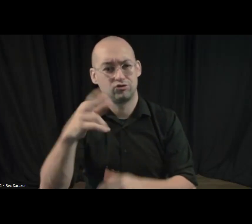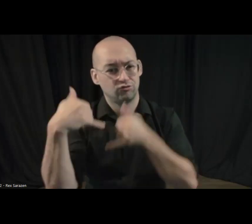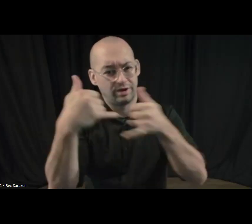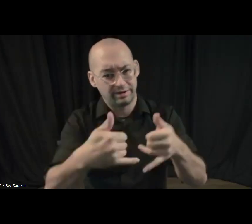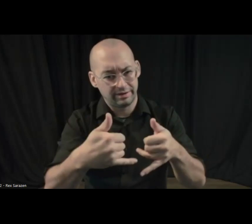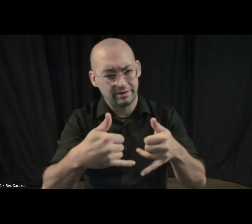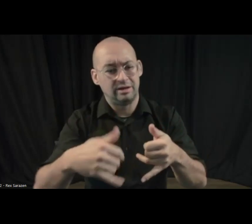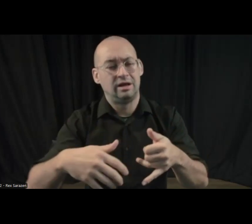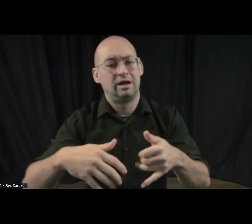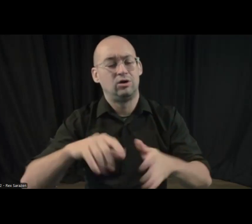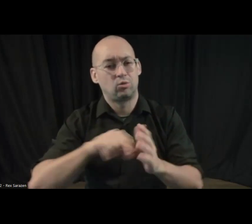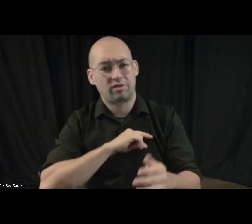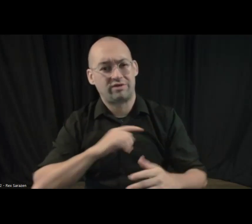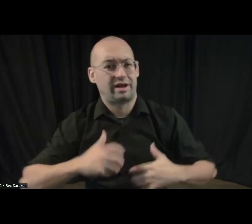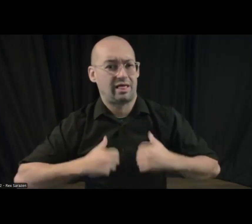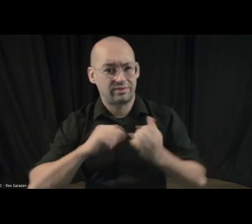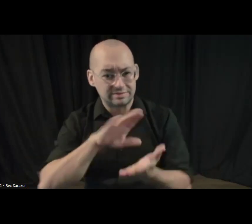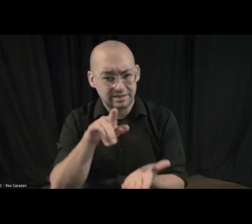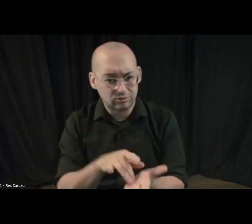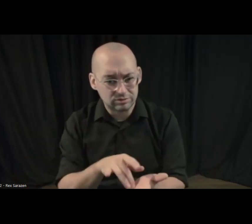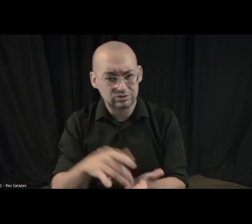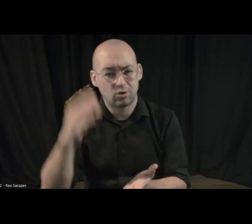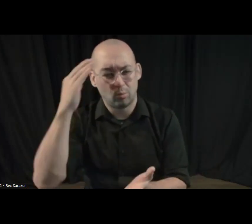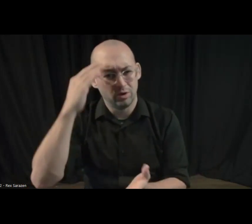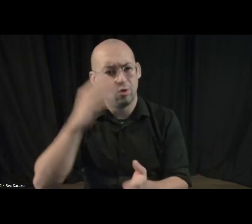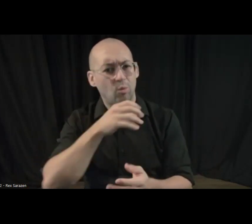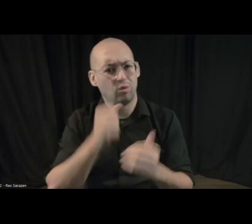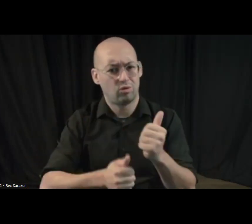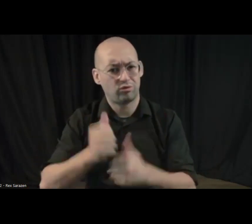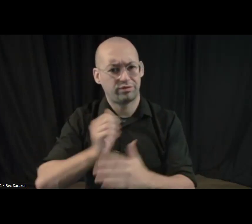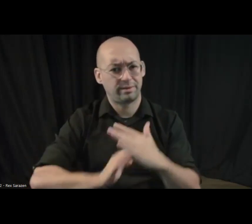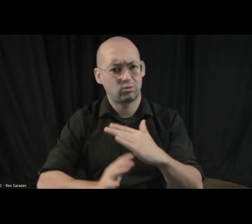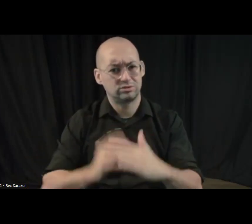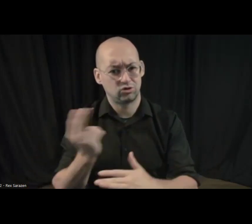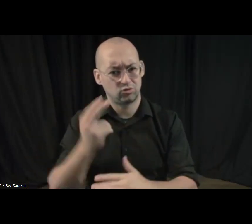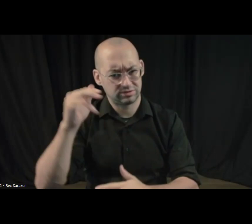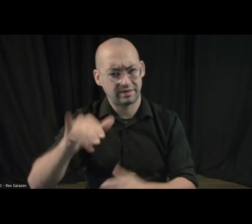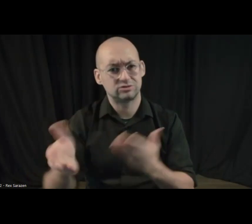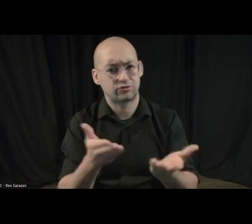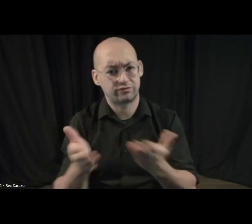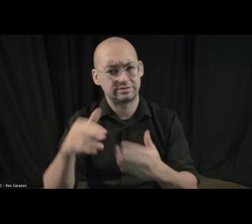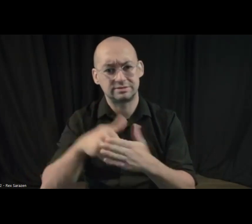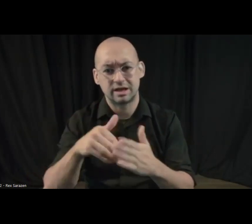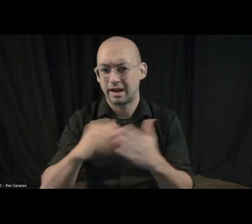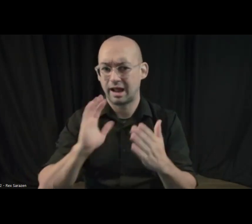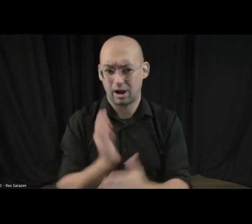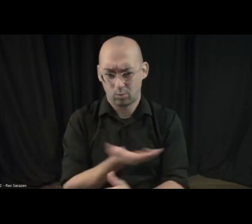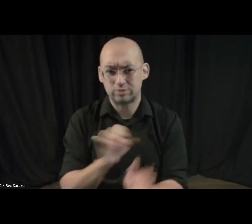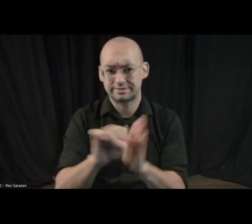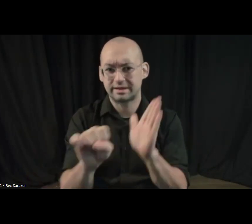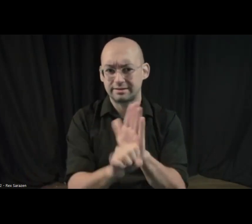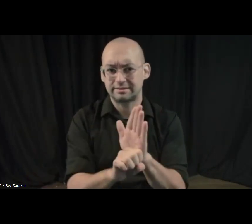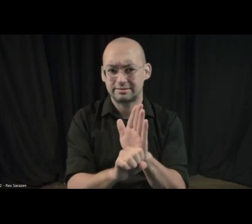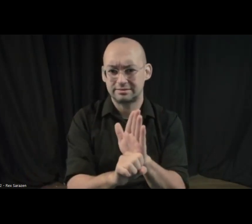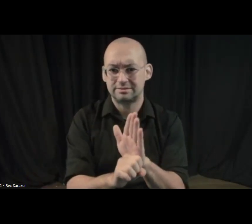these are services that older adults, older immigrants use in our state. And so there's litigation over that. We can talk